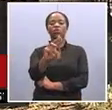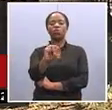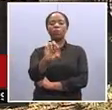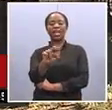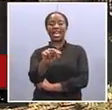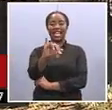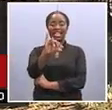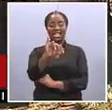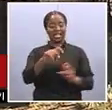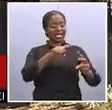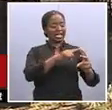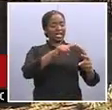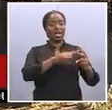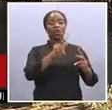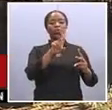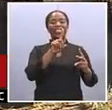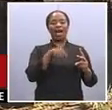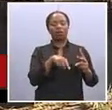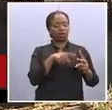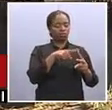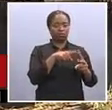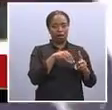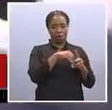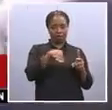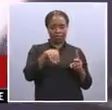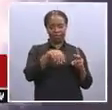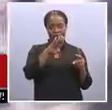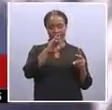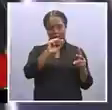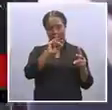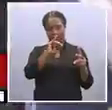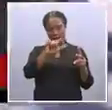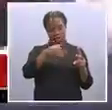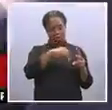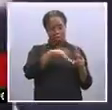granted bail with 2,000 rands by the Escort Magistrates Court.